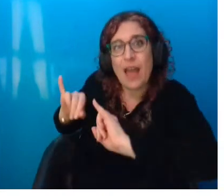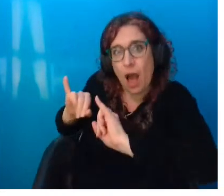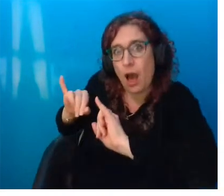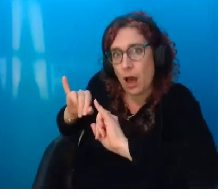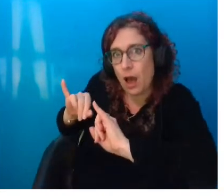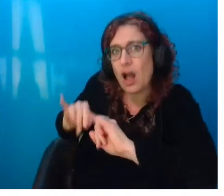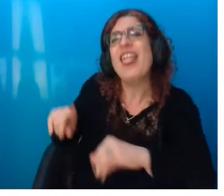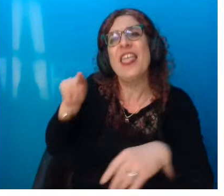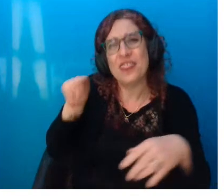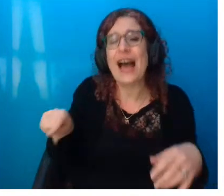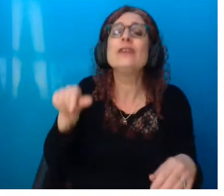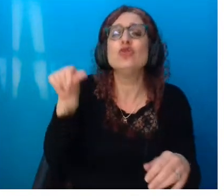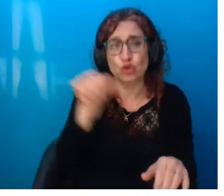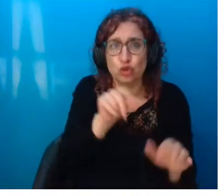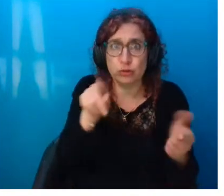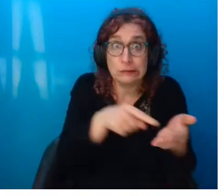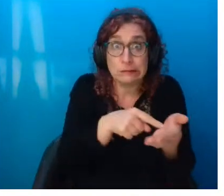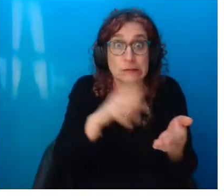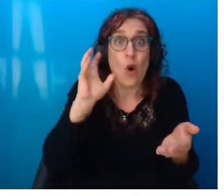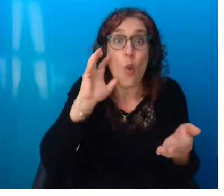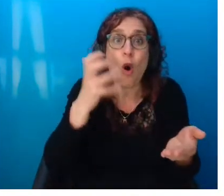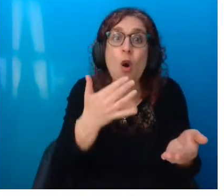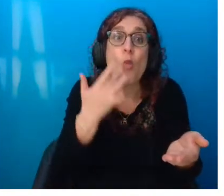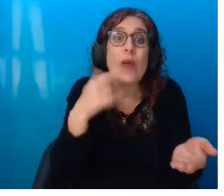patients who carry an adrenaline auto-injector.